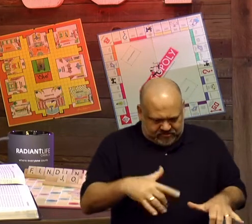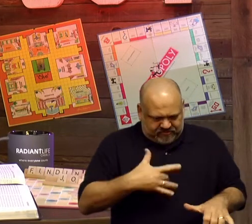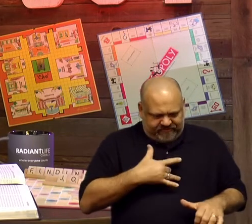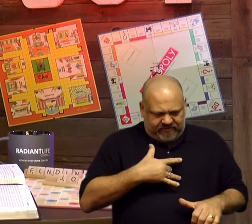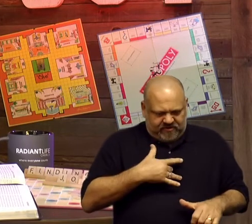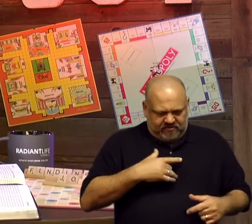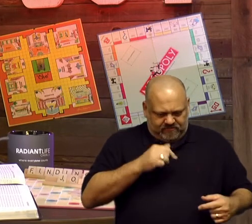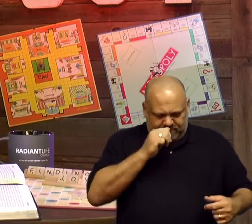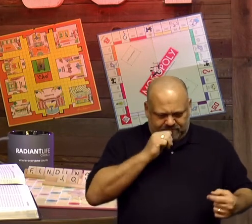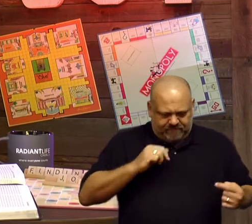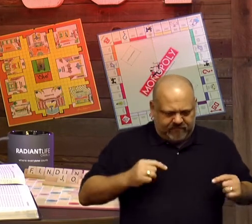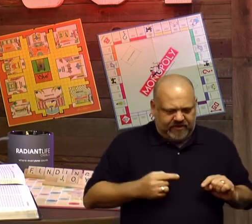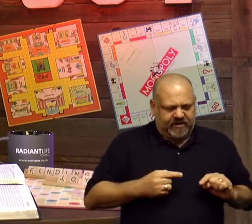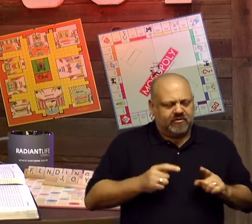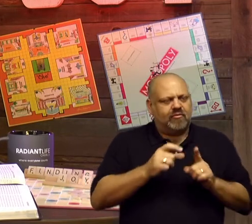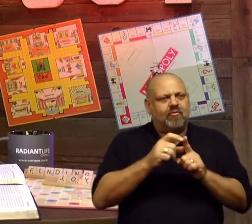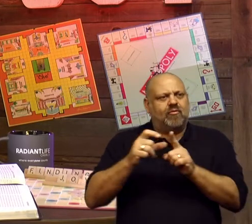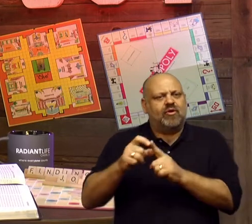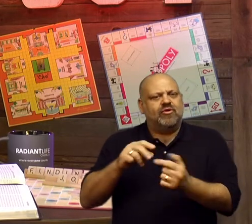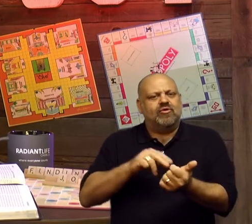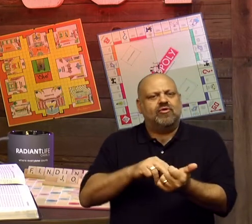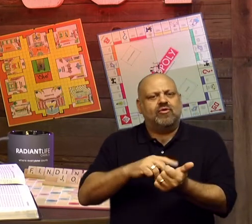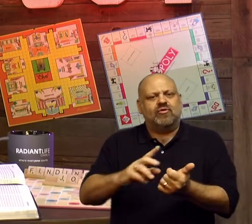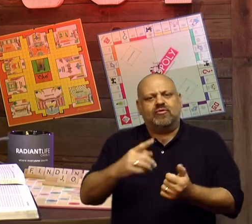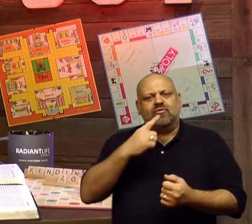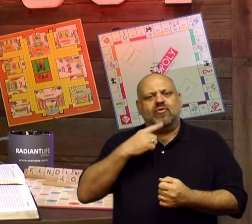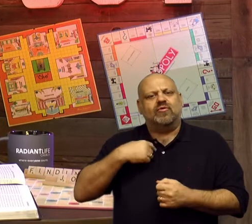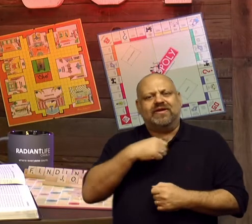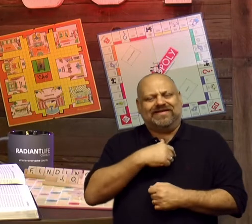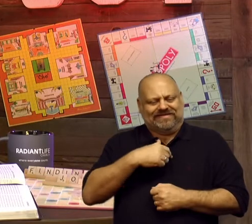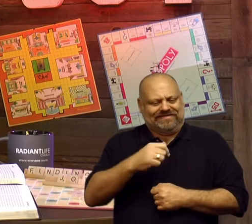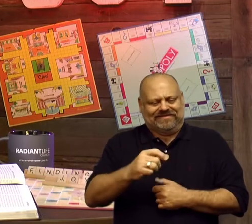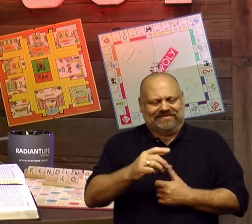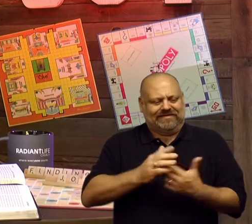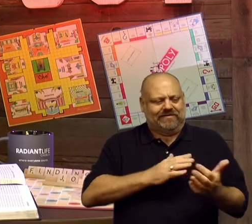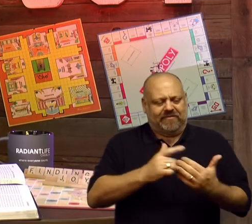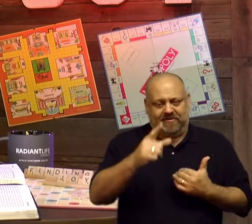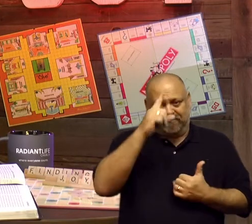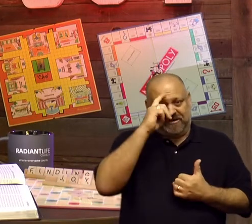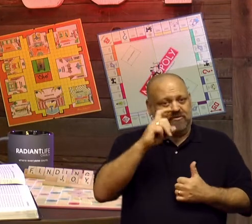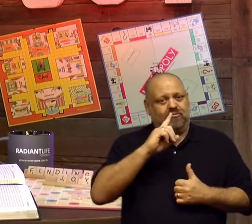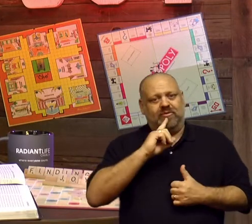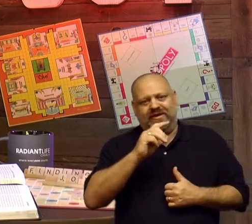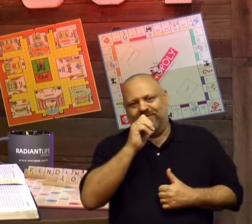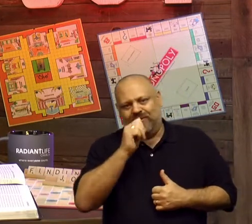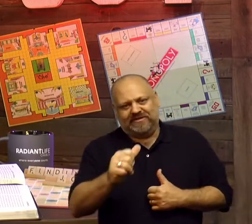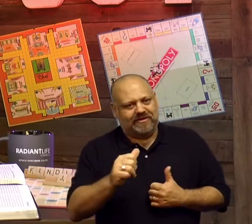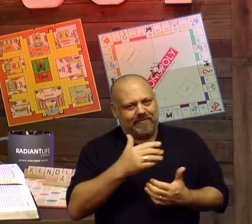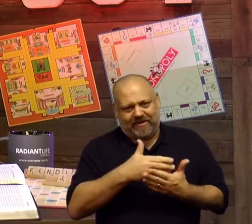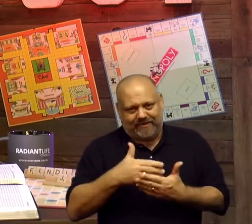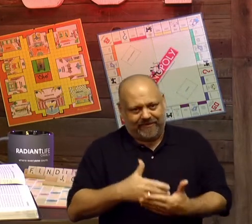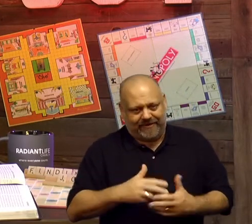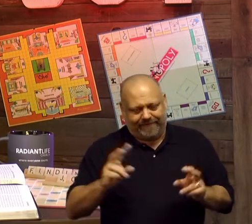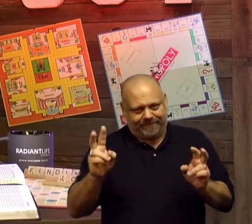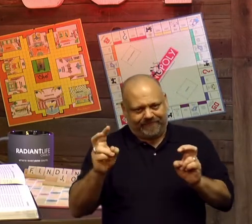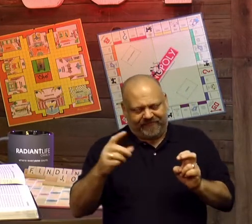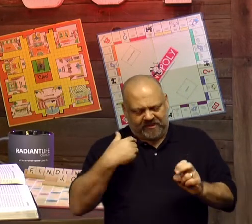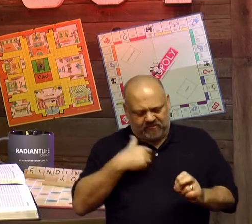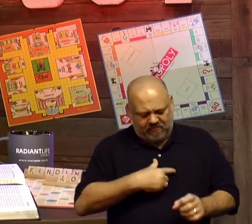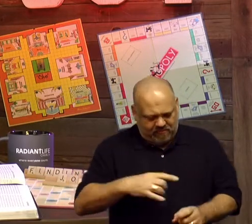stunned and feeling the stings of the words the nurse had spoken to us, that it didn't matter because it really wasn't a